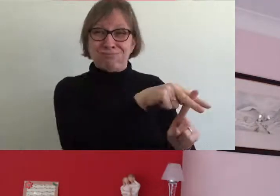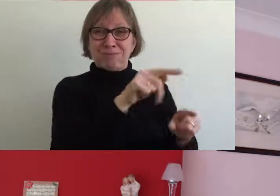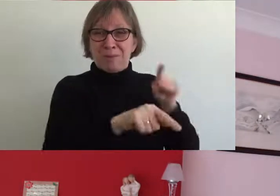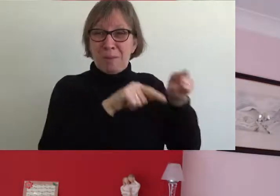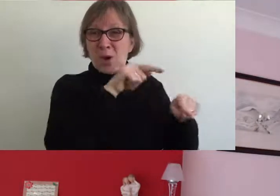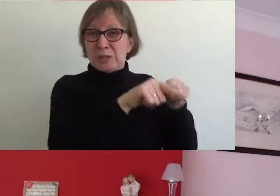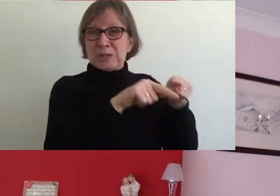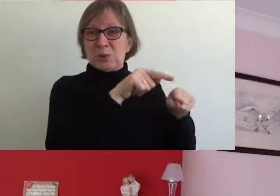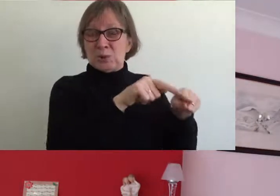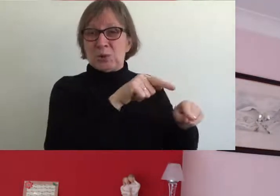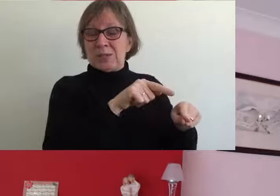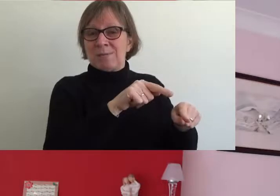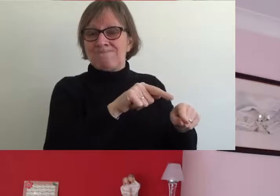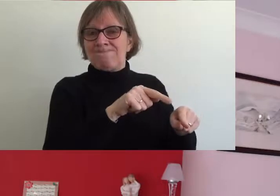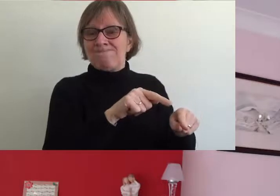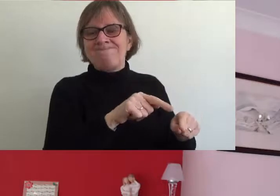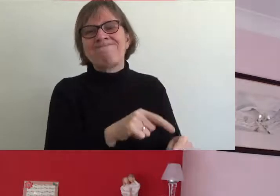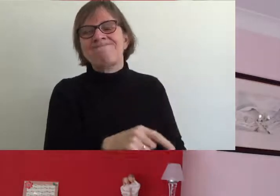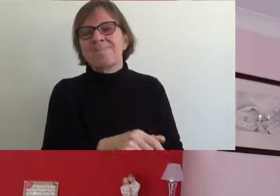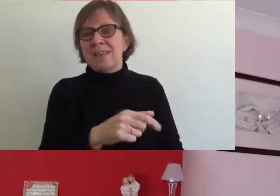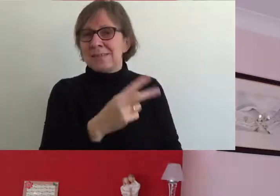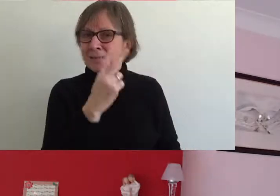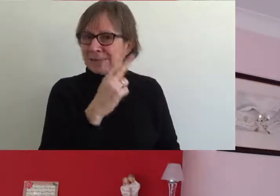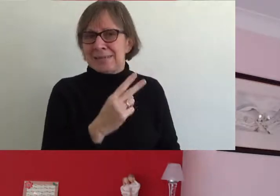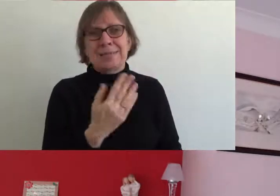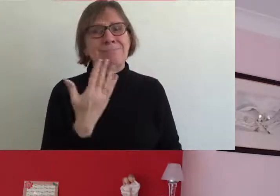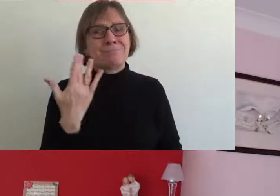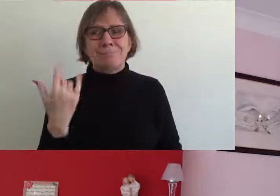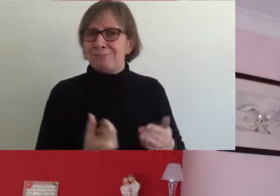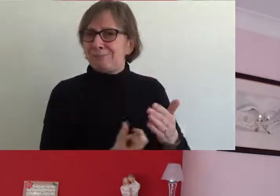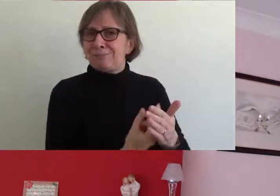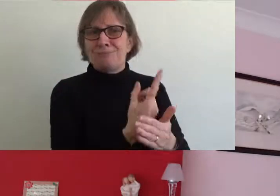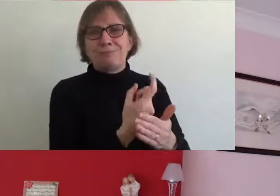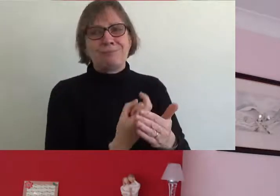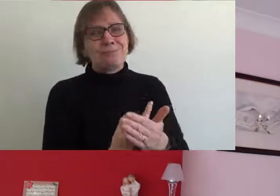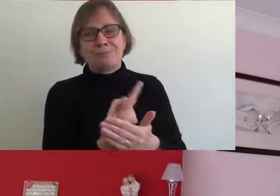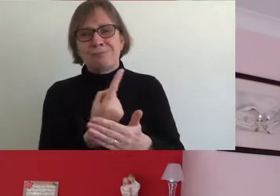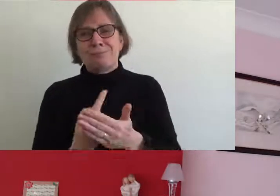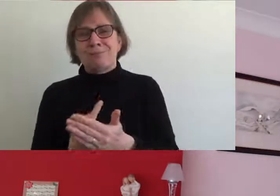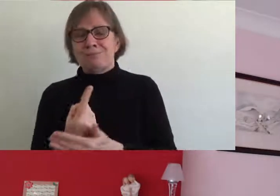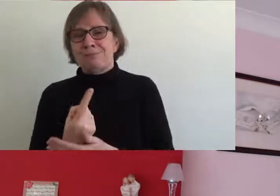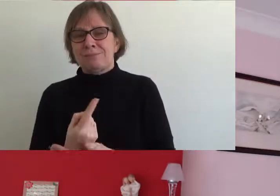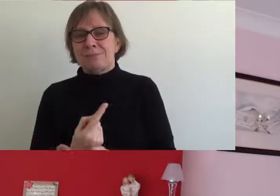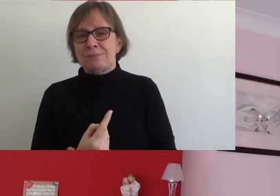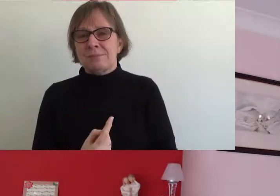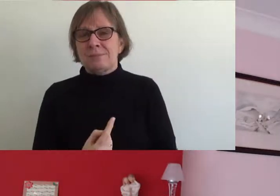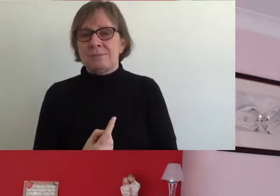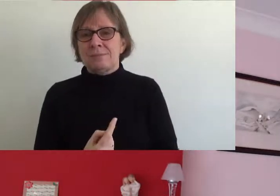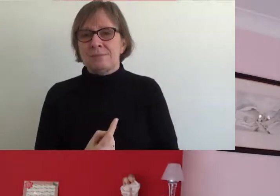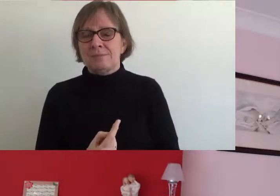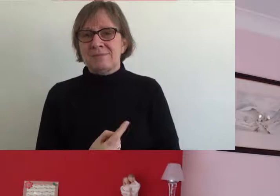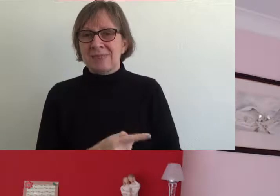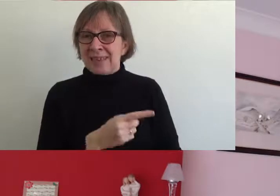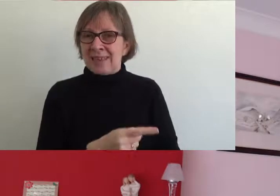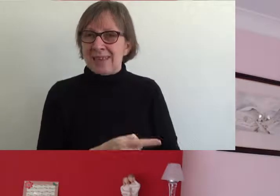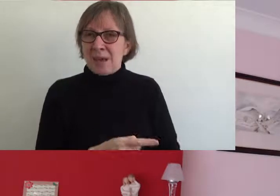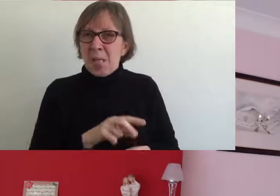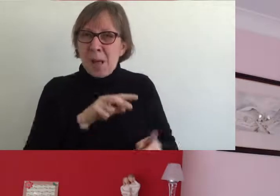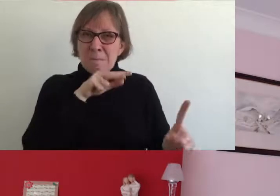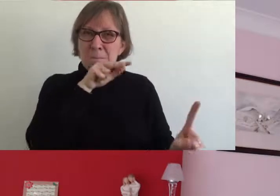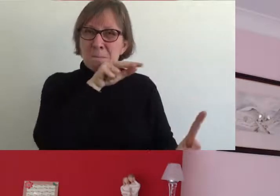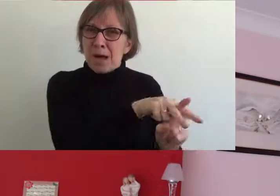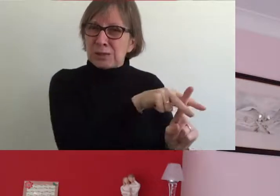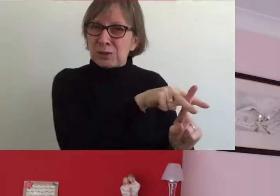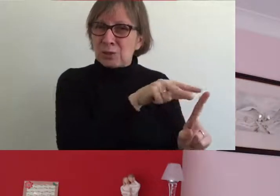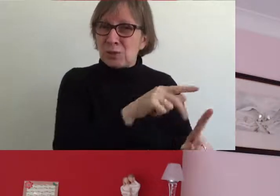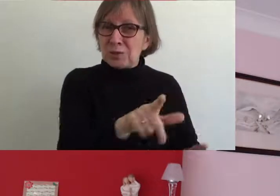to be something that we seem to be reminded of a lot recently. Those that are suffering persecution as well as dealing with